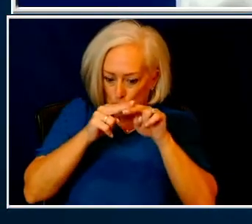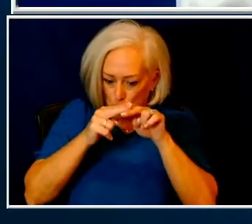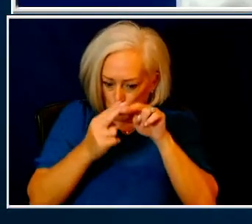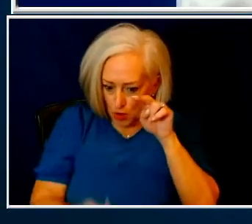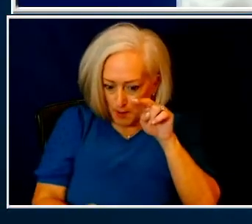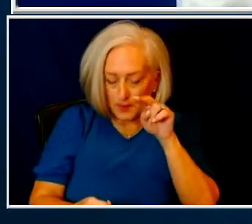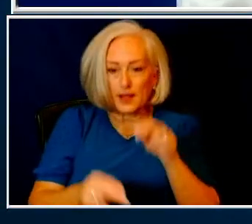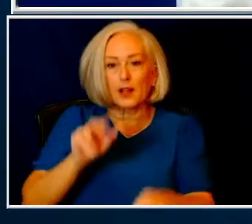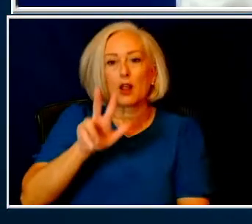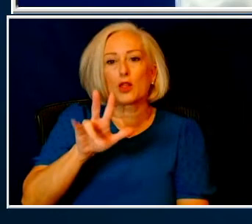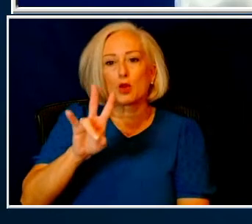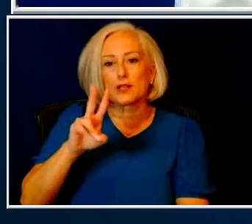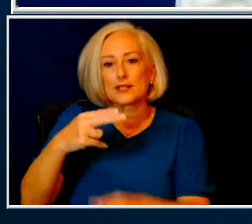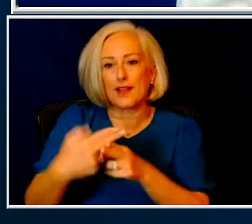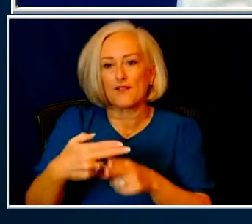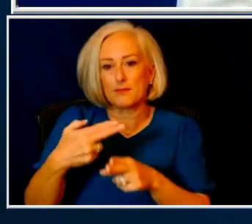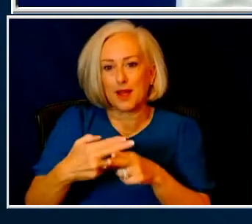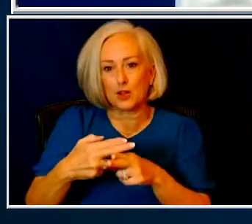pounds and keeping it off?